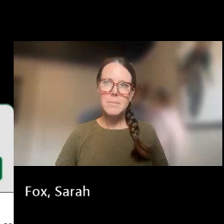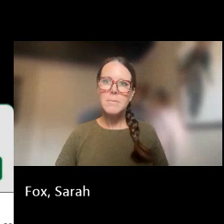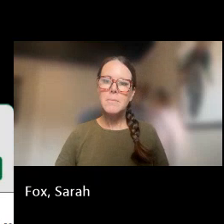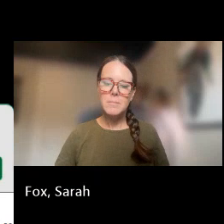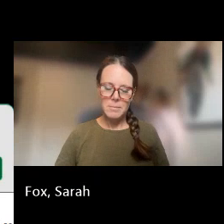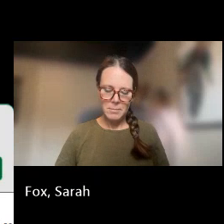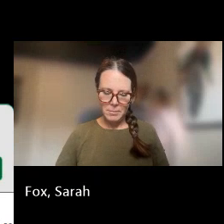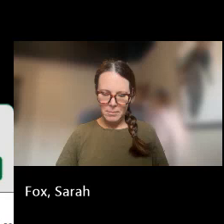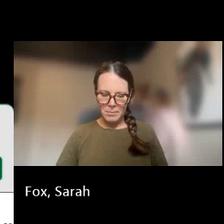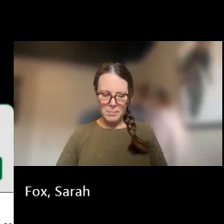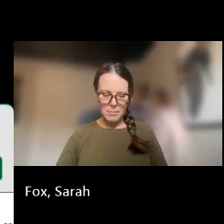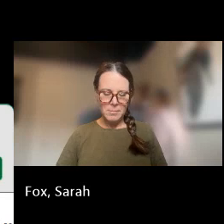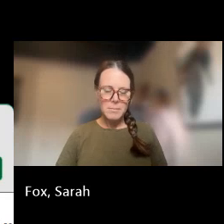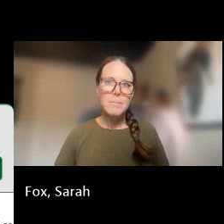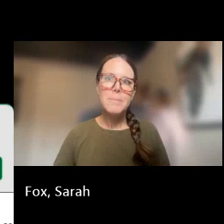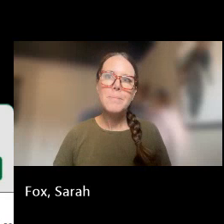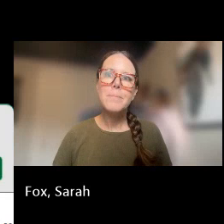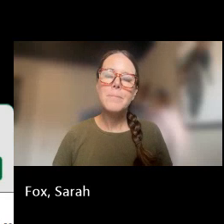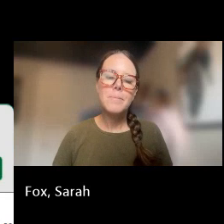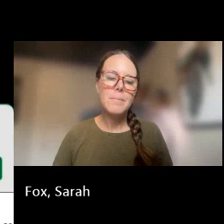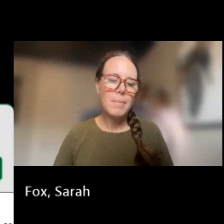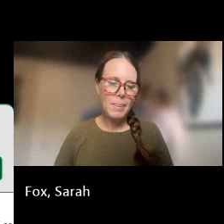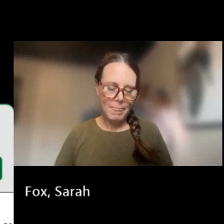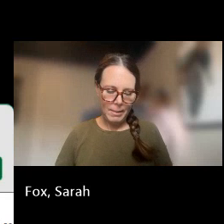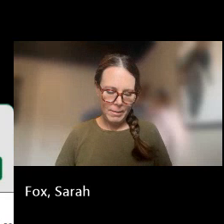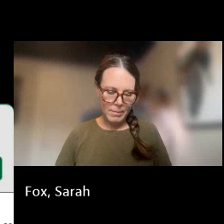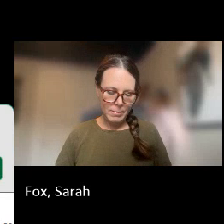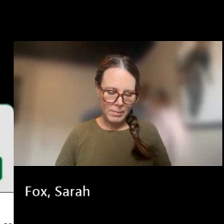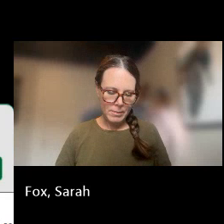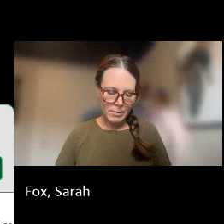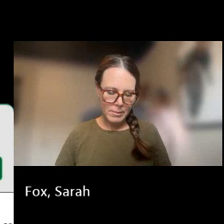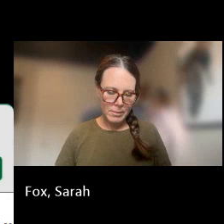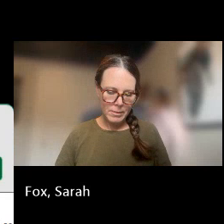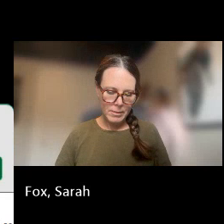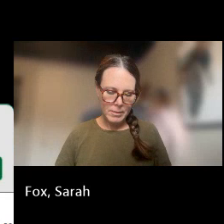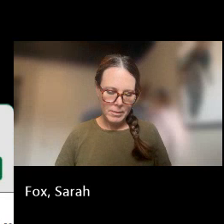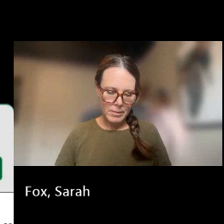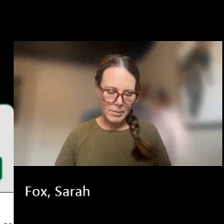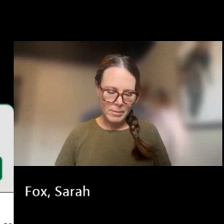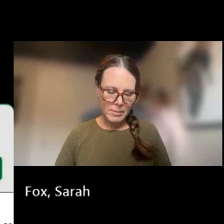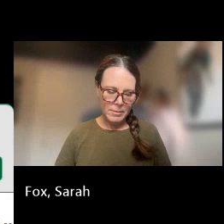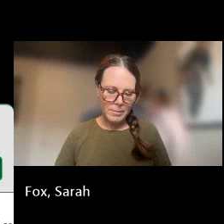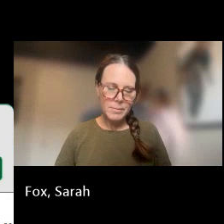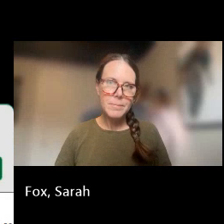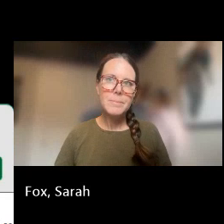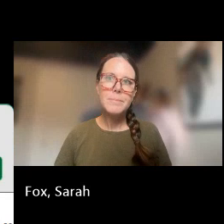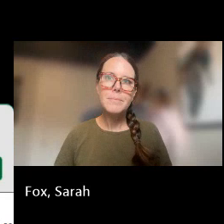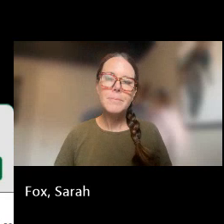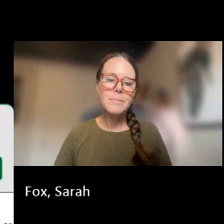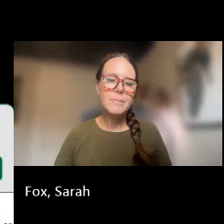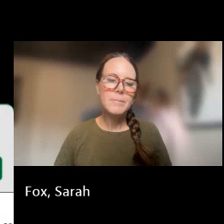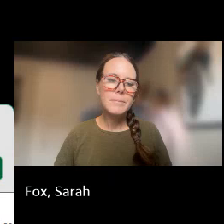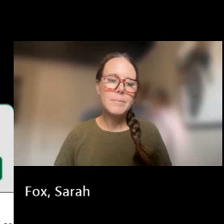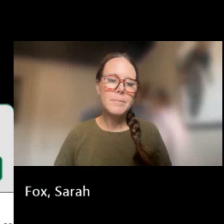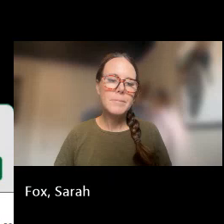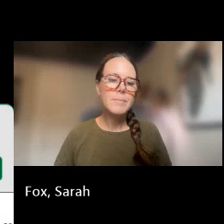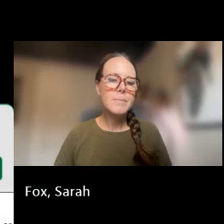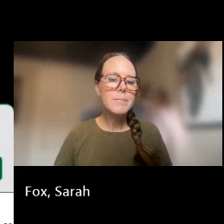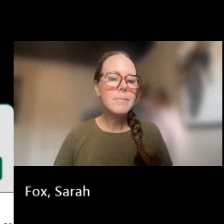would like to go back to one of the conflict of interest topics and questions that was raised. Our city attorney office